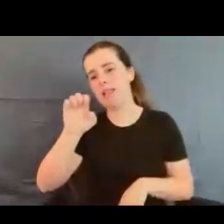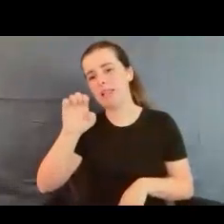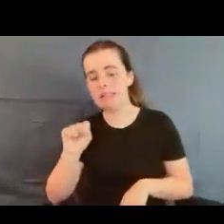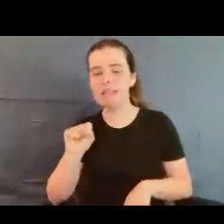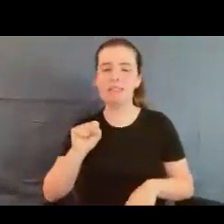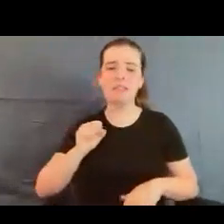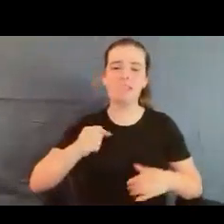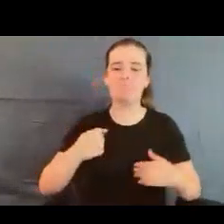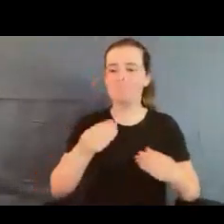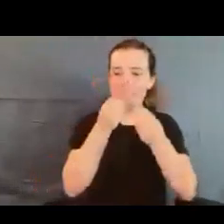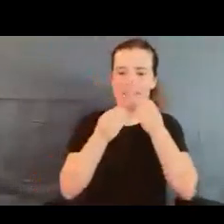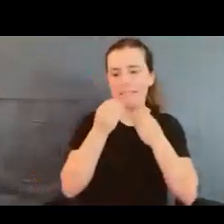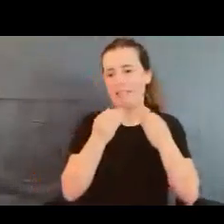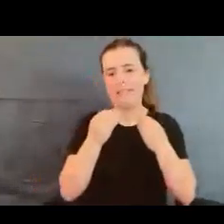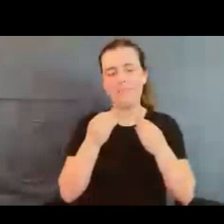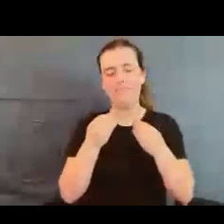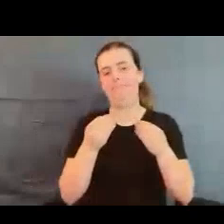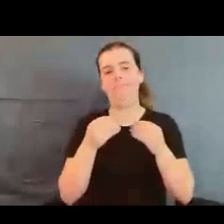final part of the race.